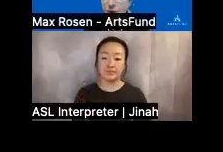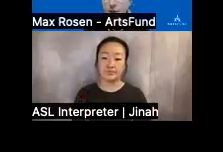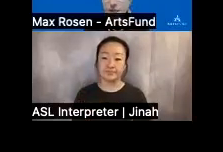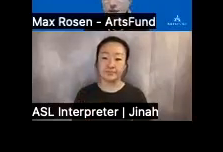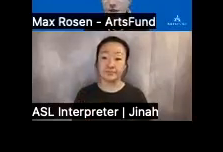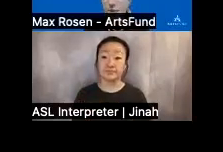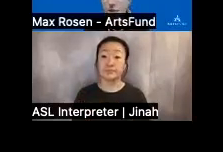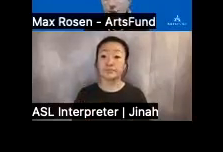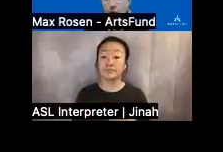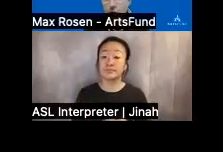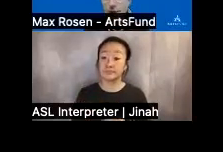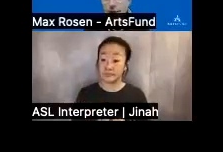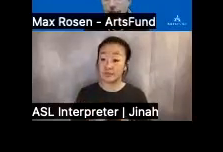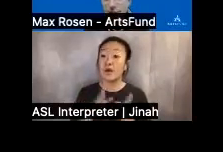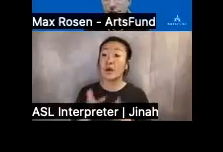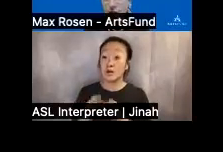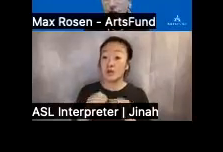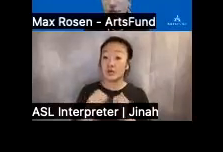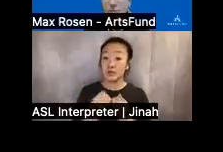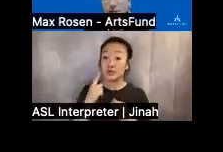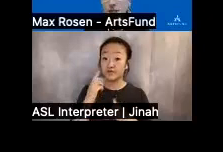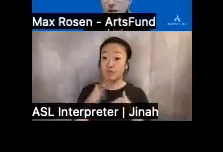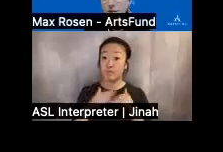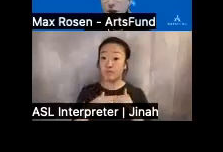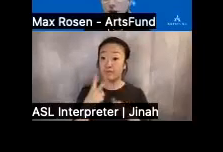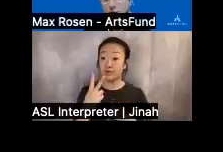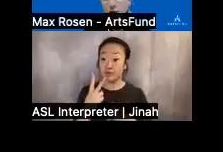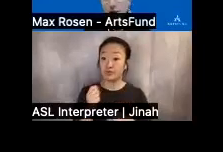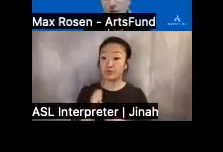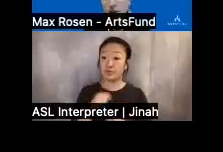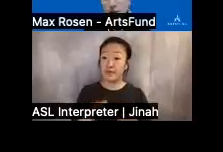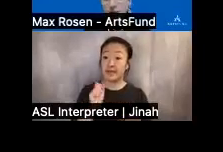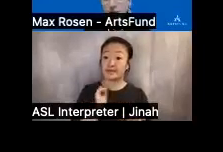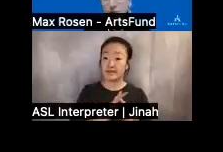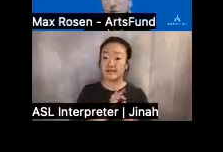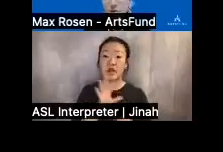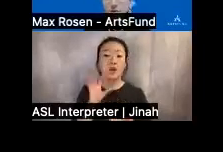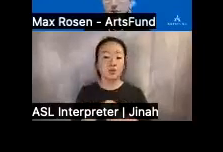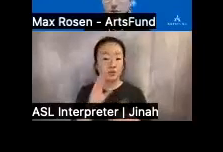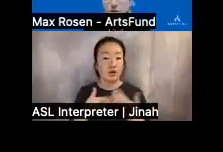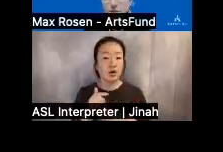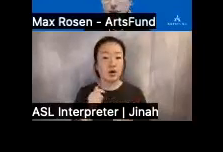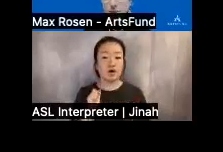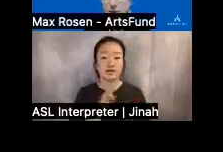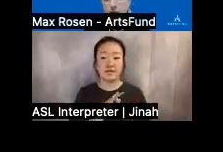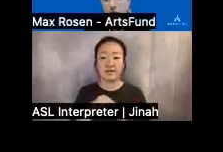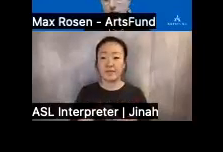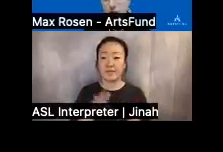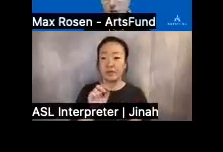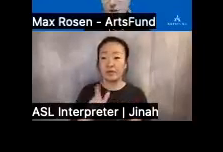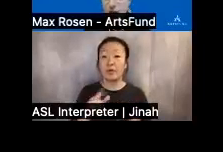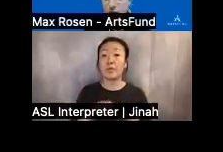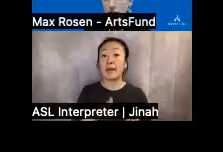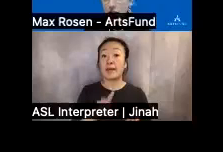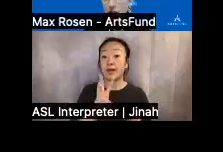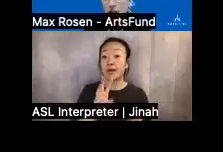For organizations with 2 or more paid staff, please include all staff on payroll. So those are folks who are paid by wages